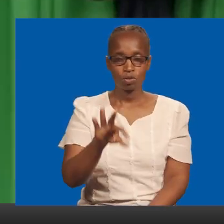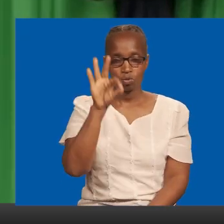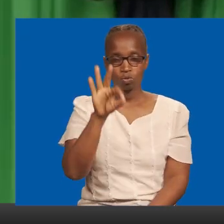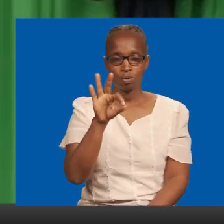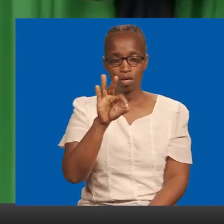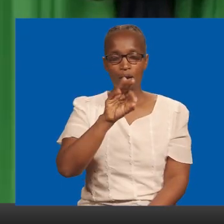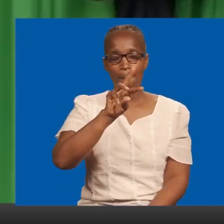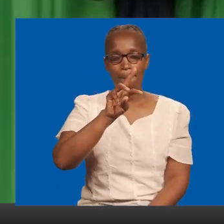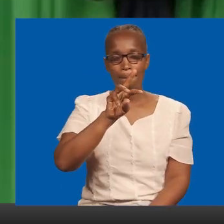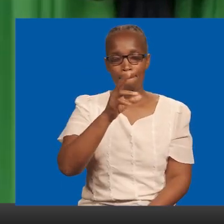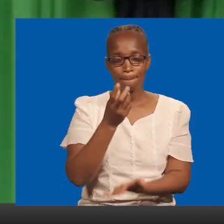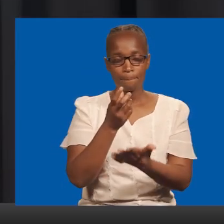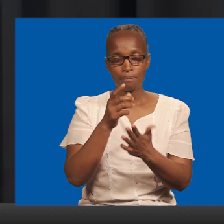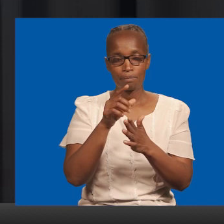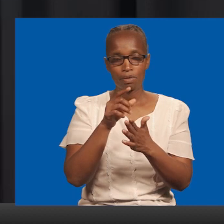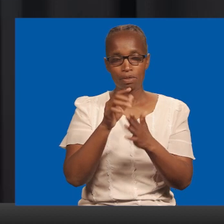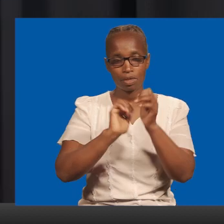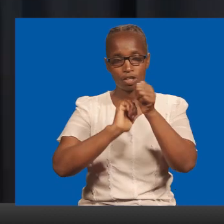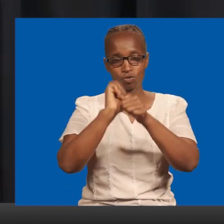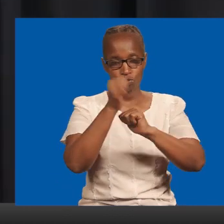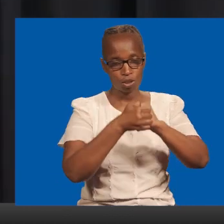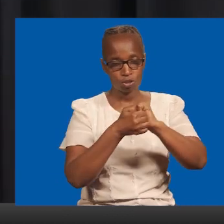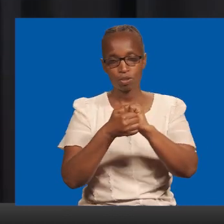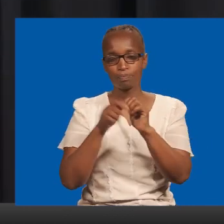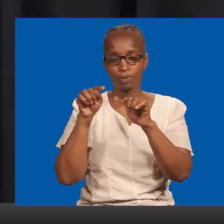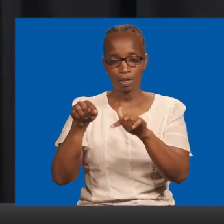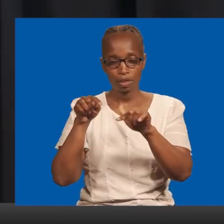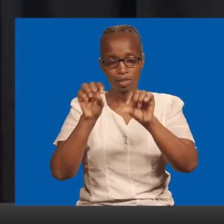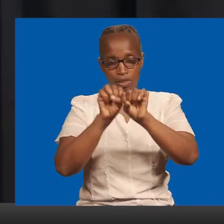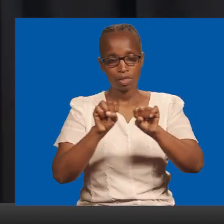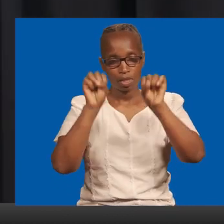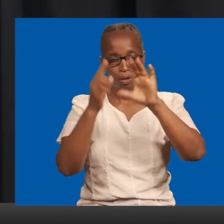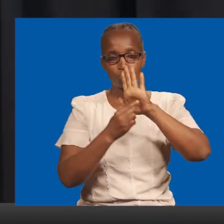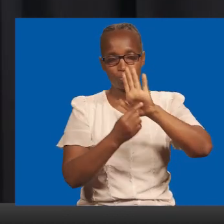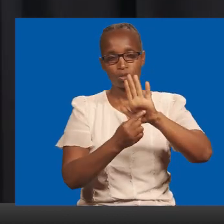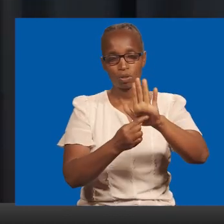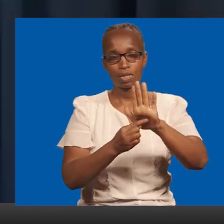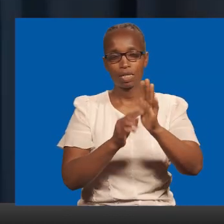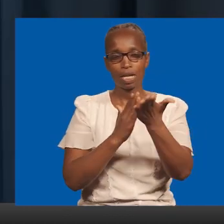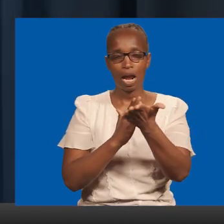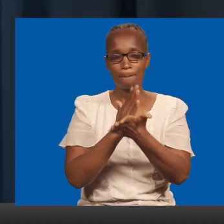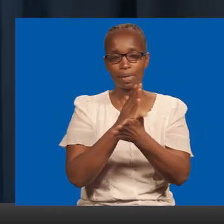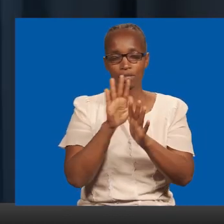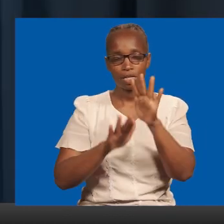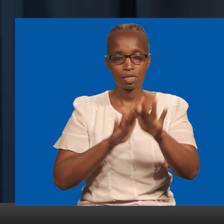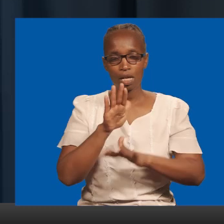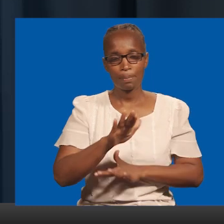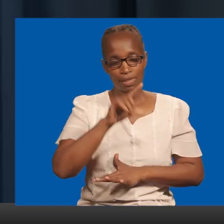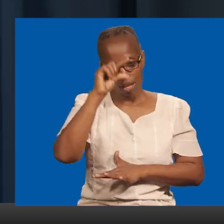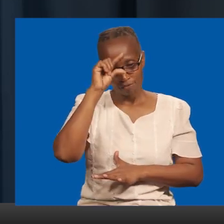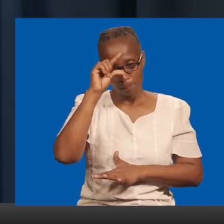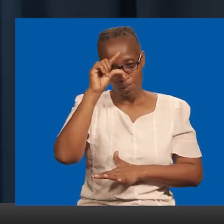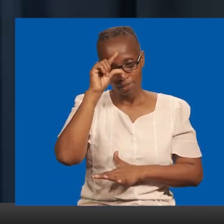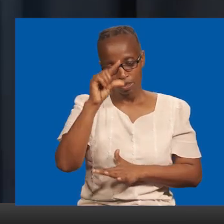manual transactions. The launch of this system marks a major step in the government's efforts to